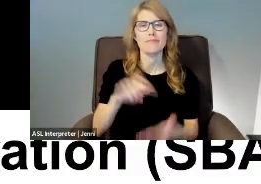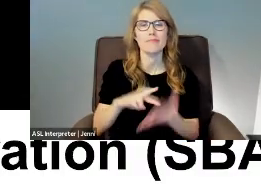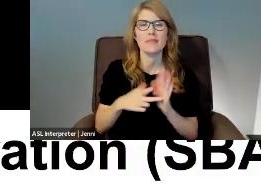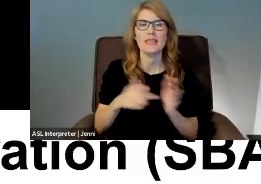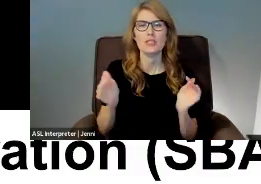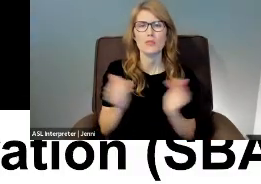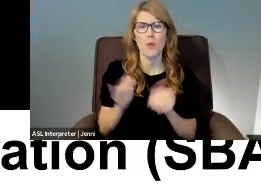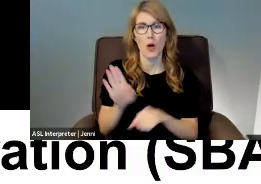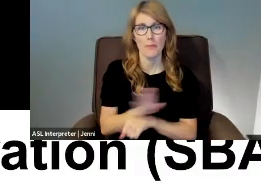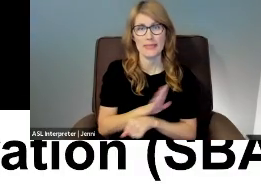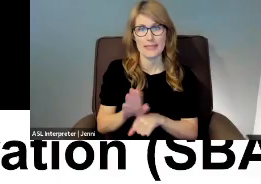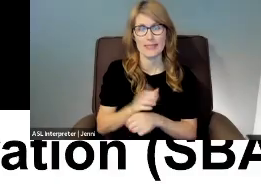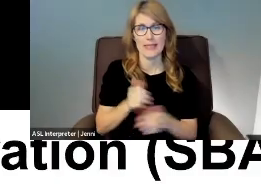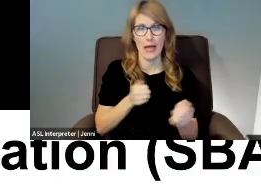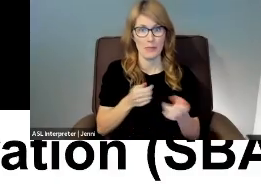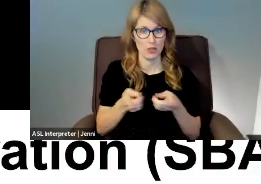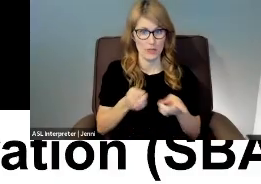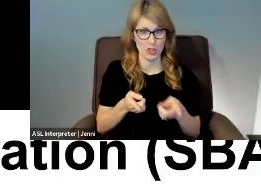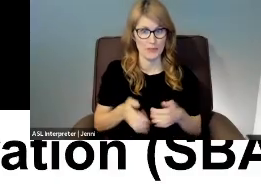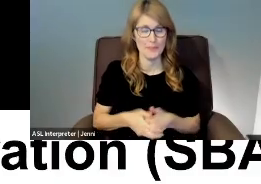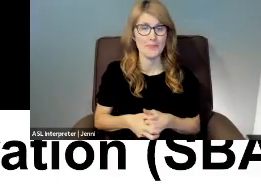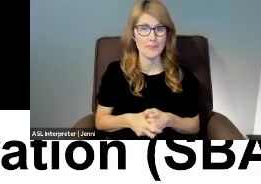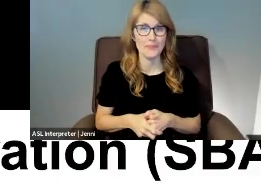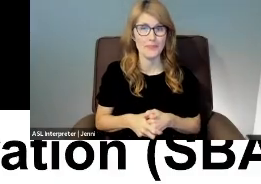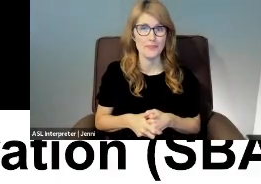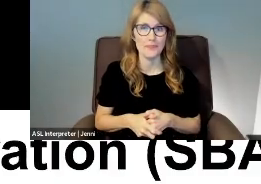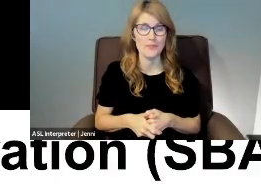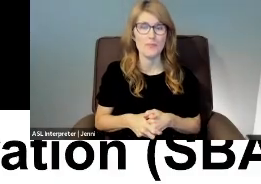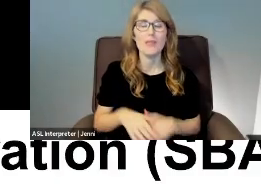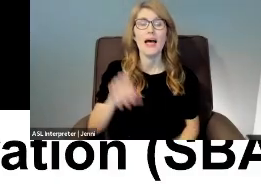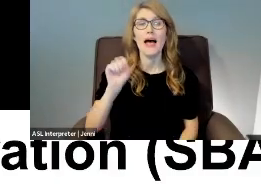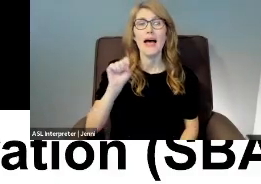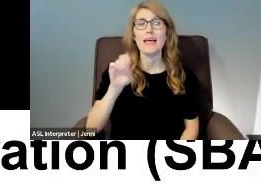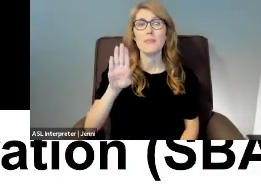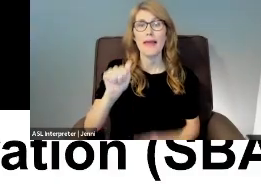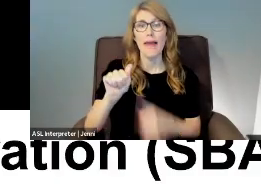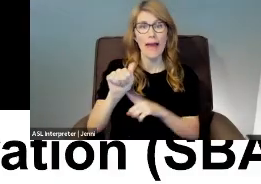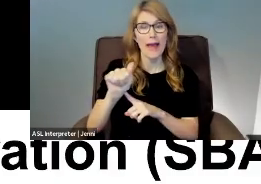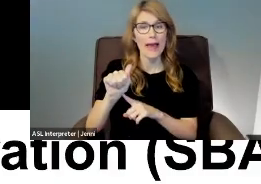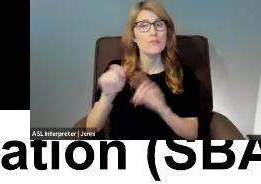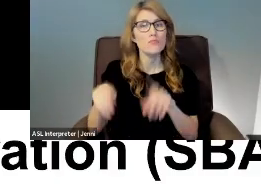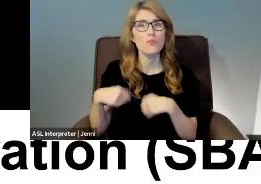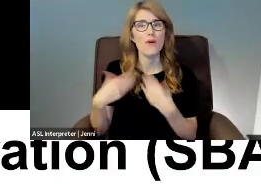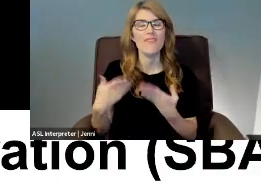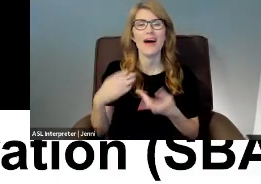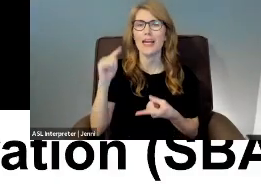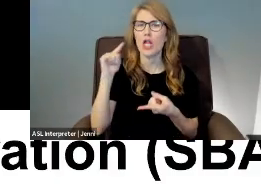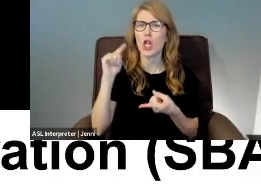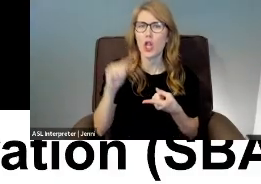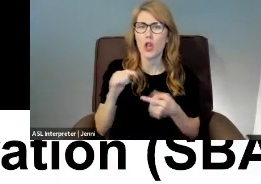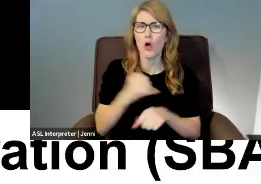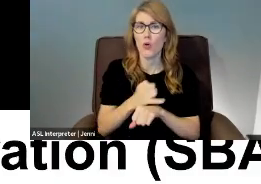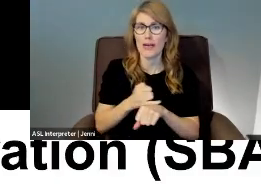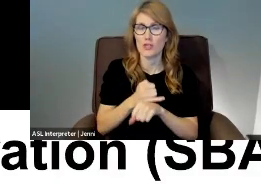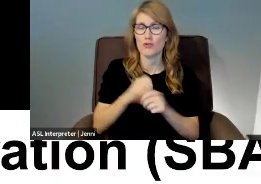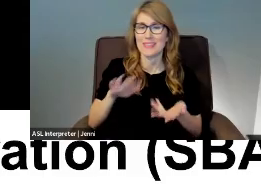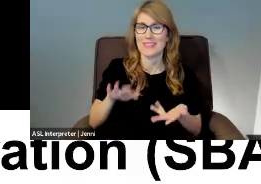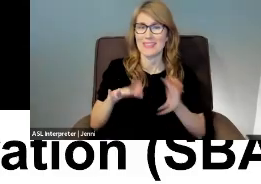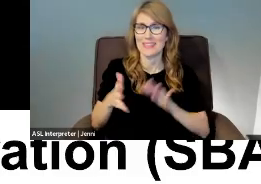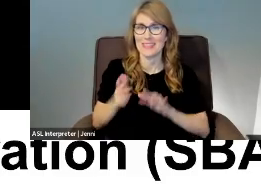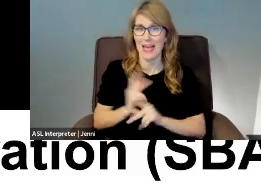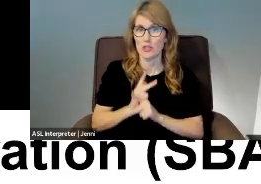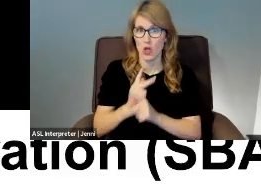Business Administration. And the SBA provides low interest disaster loans